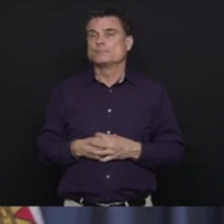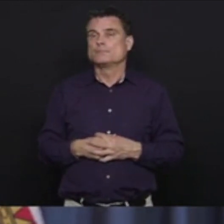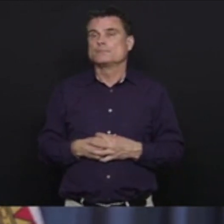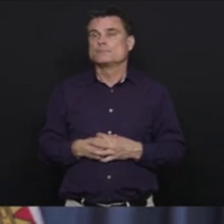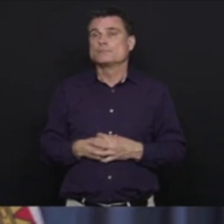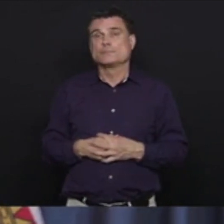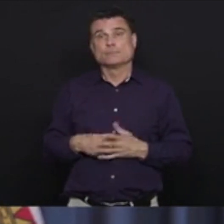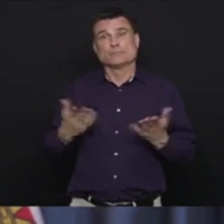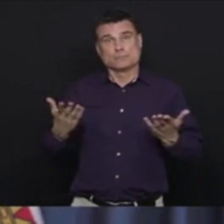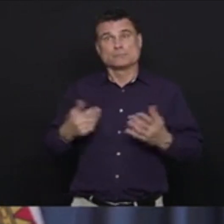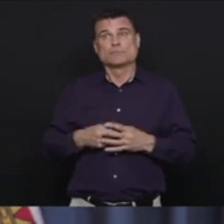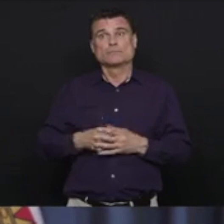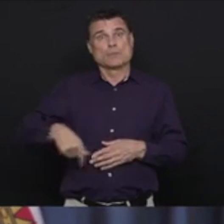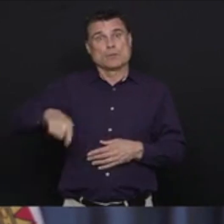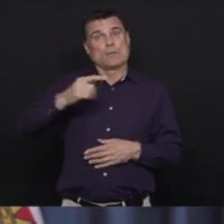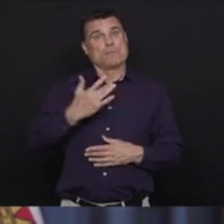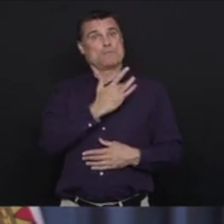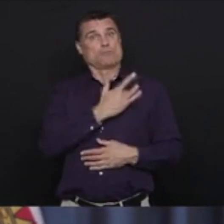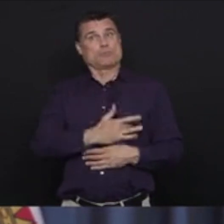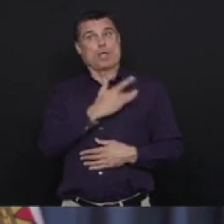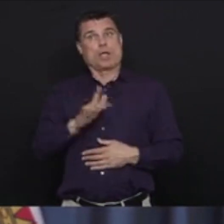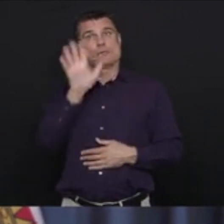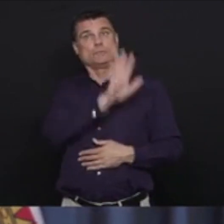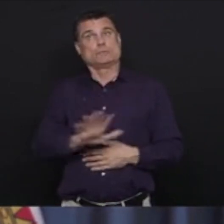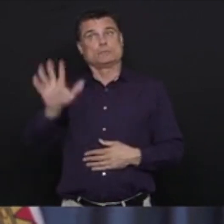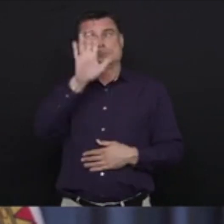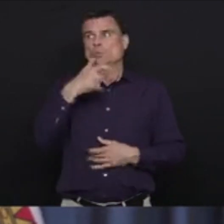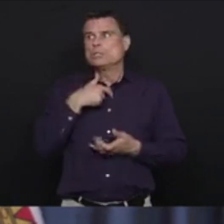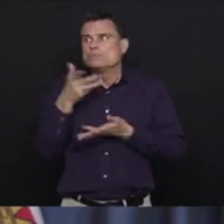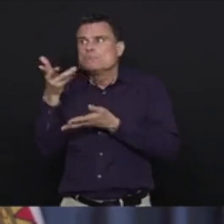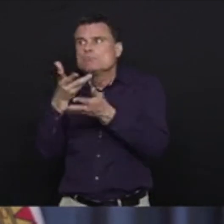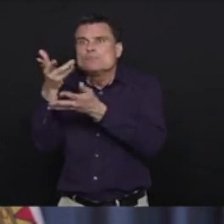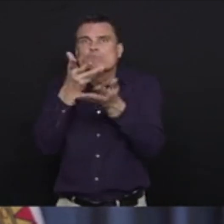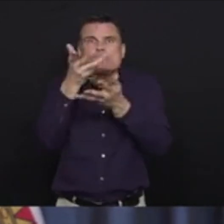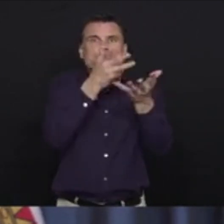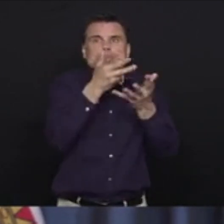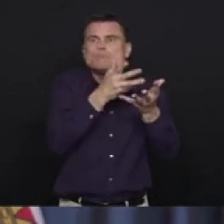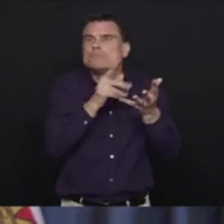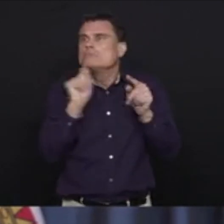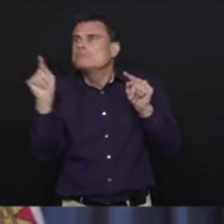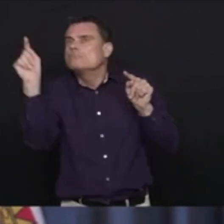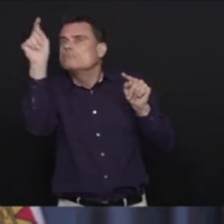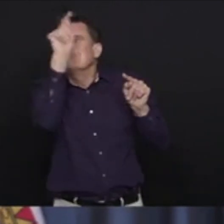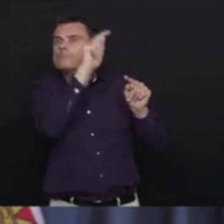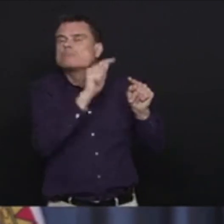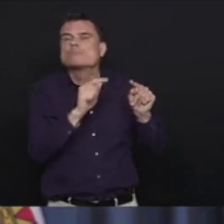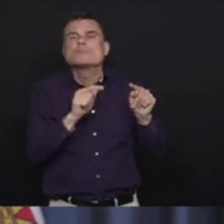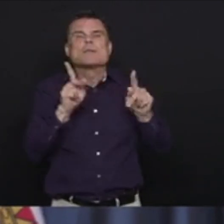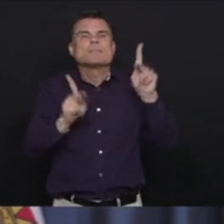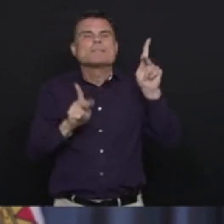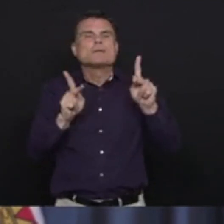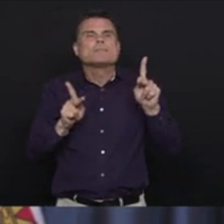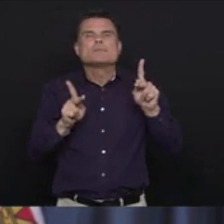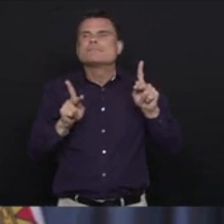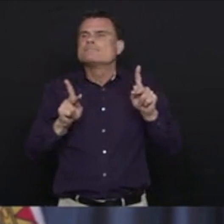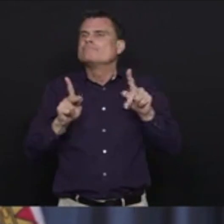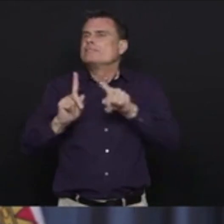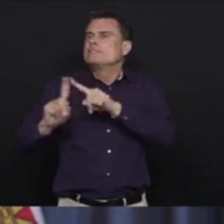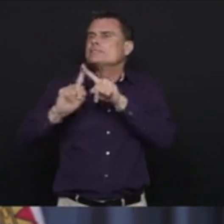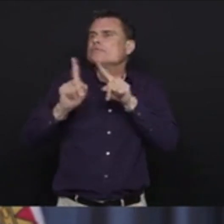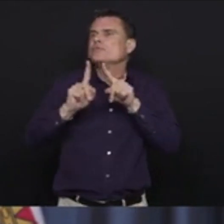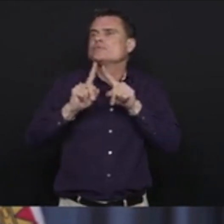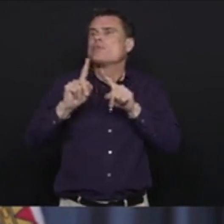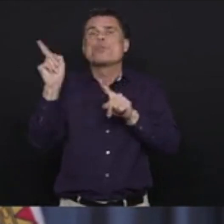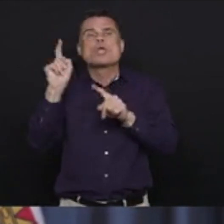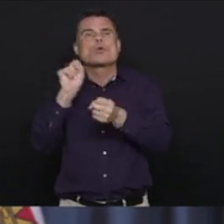all points in that direction. We have to continue to do the work we're doing to make to give value to